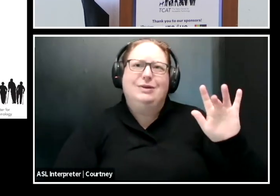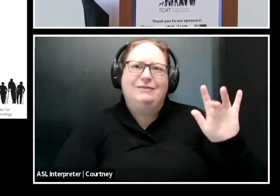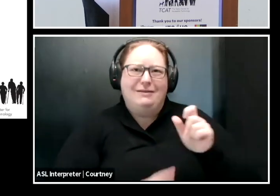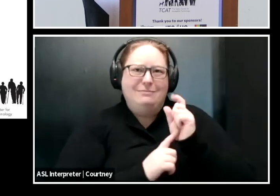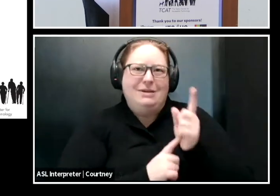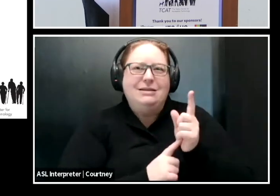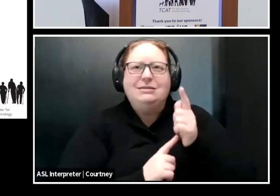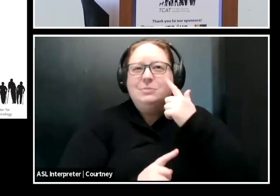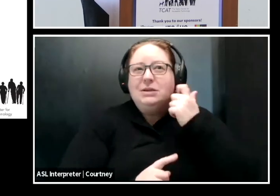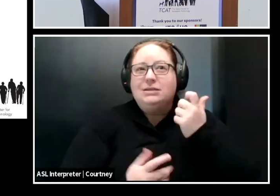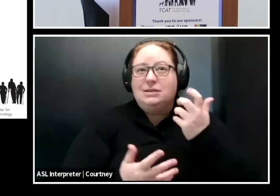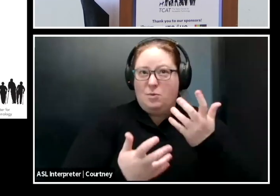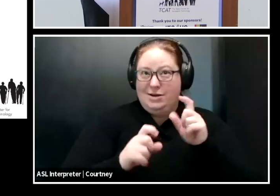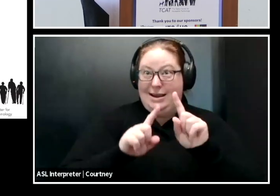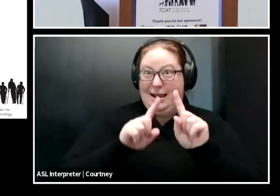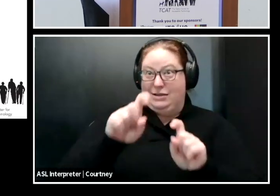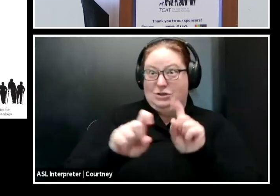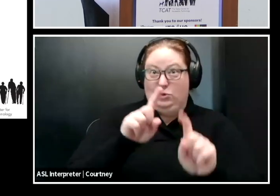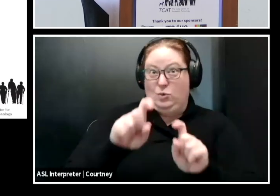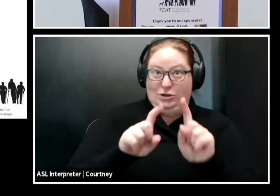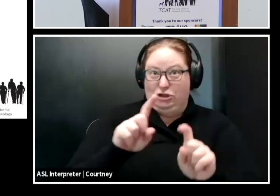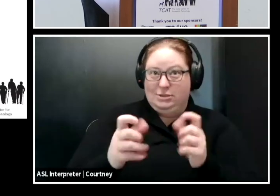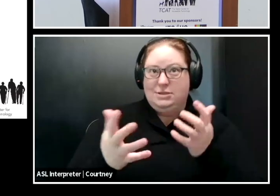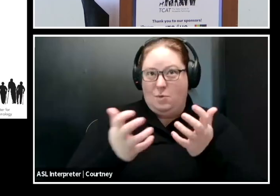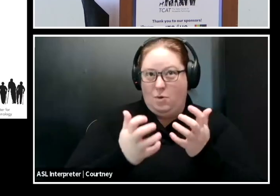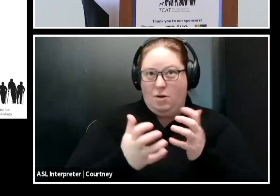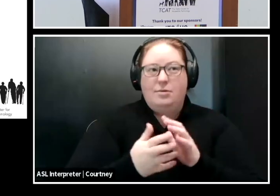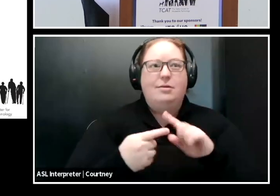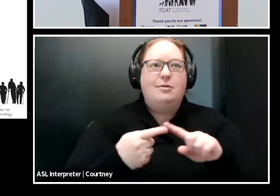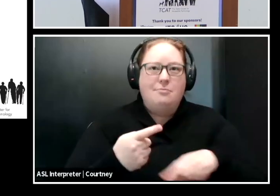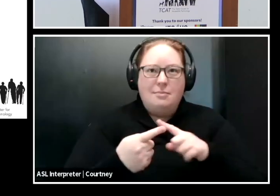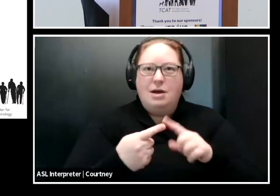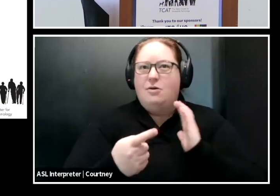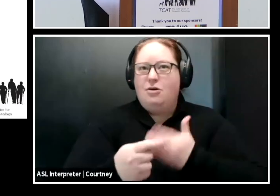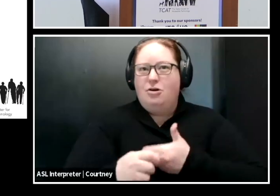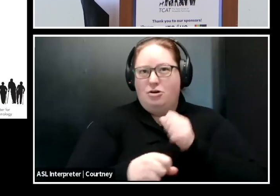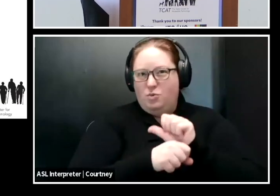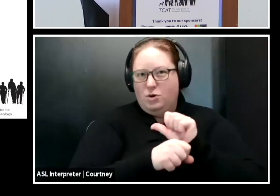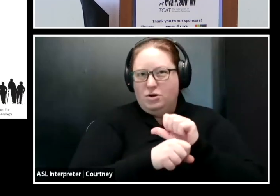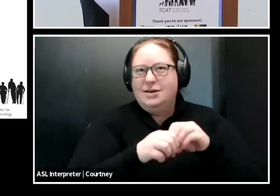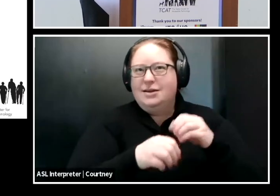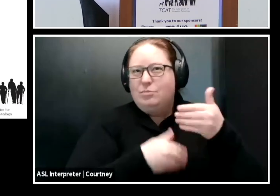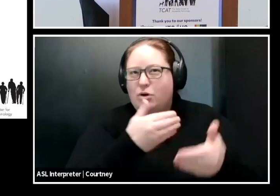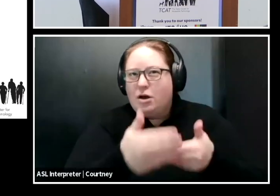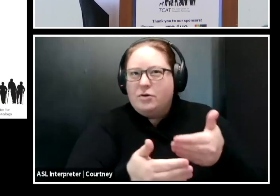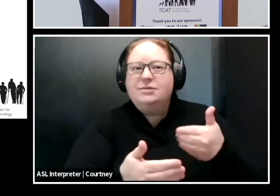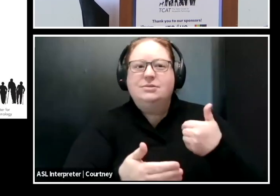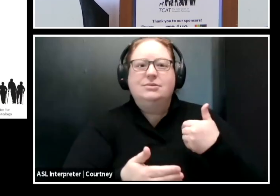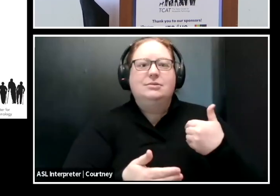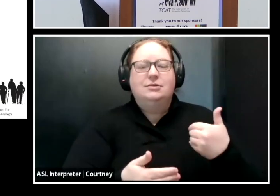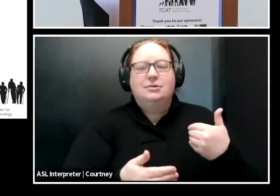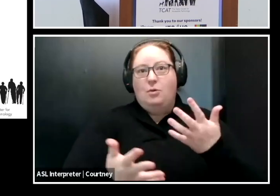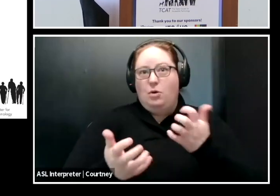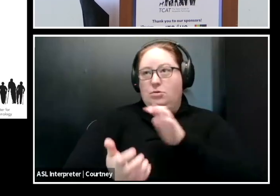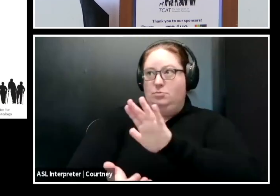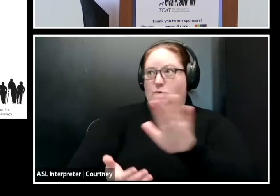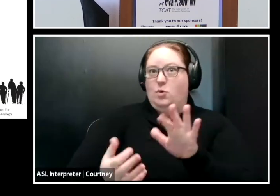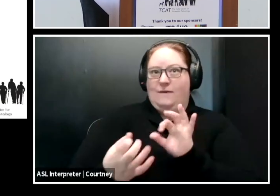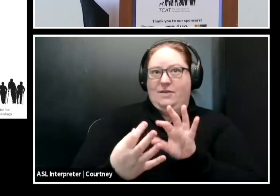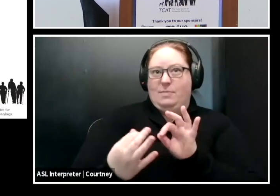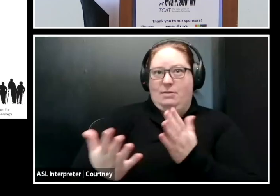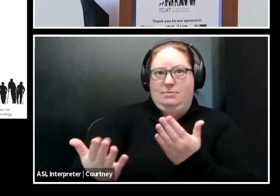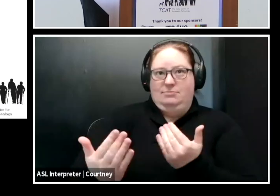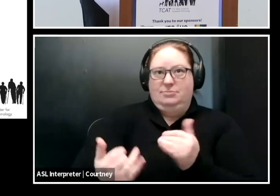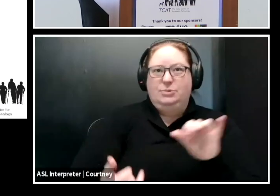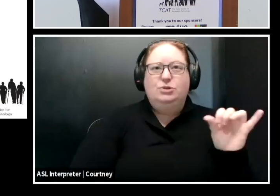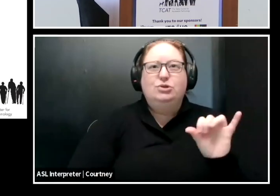actually want to ask you a bunch of questions about some work that we have in progress and that we have in flight, and I would love to get your feedback on.